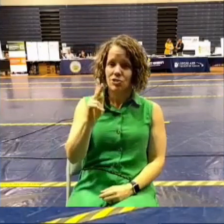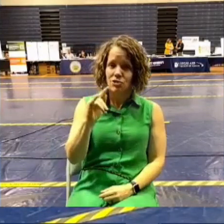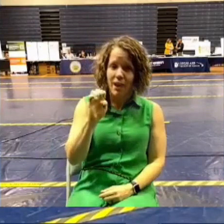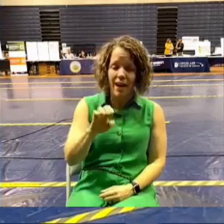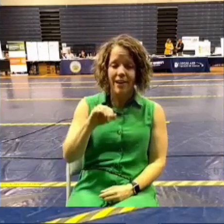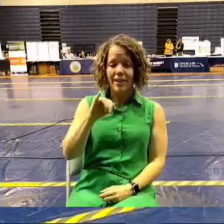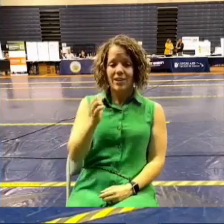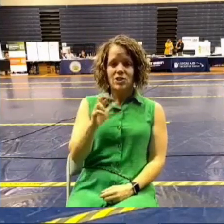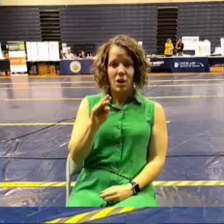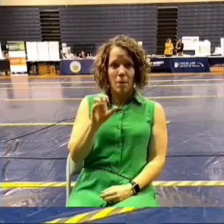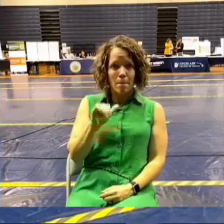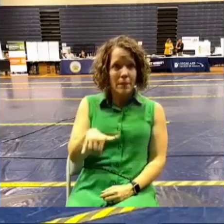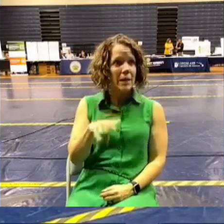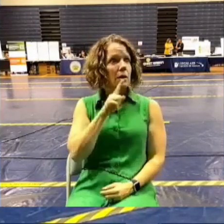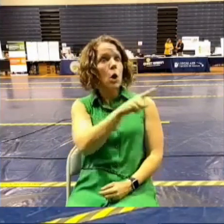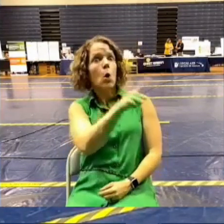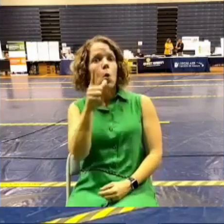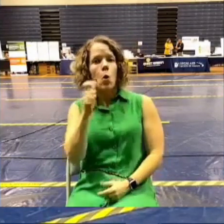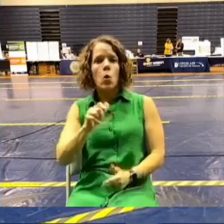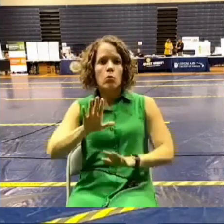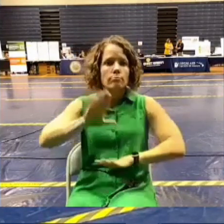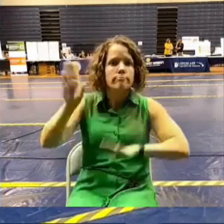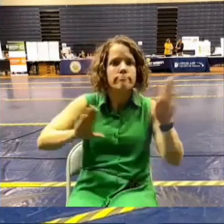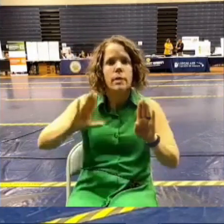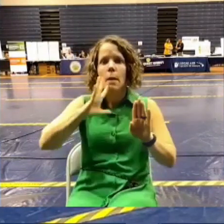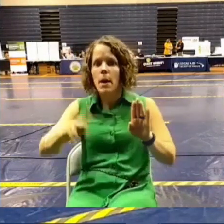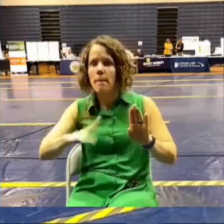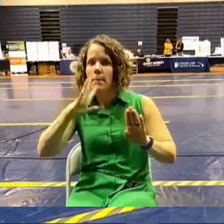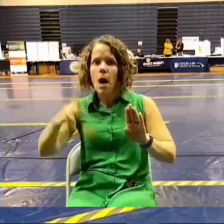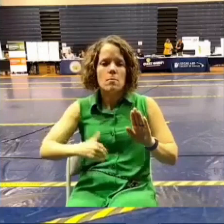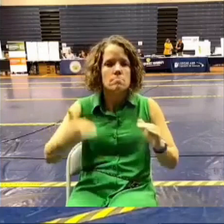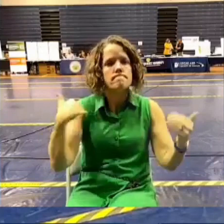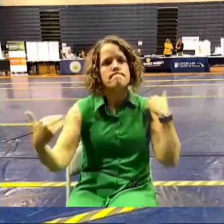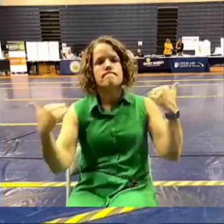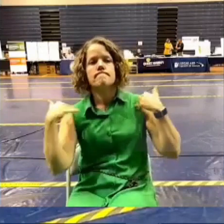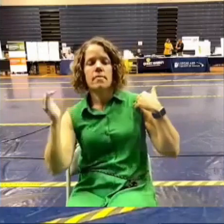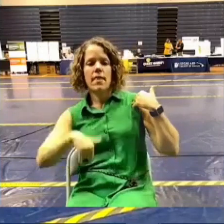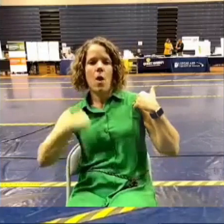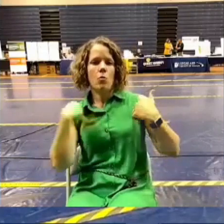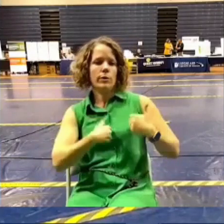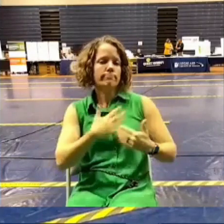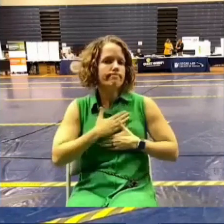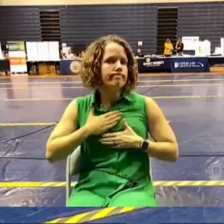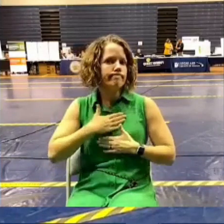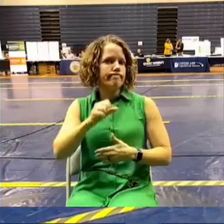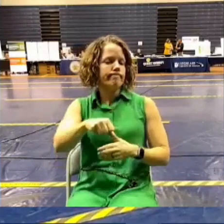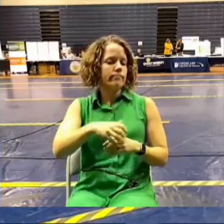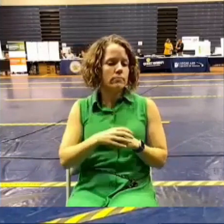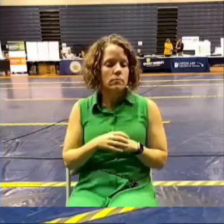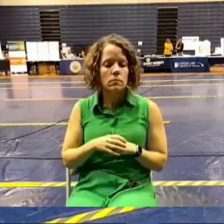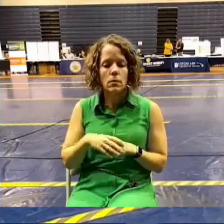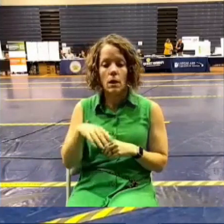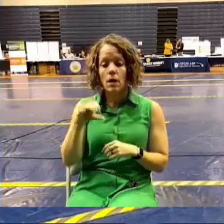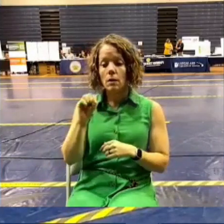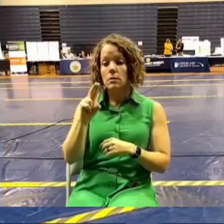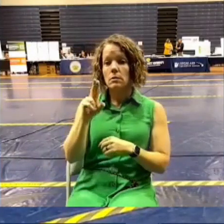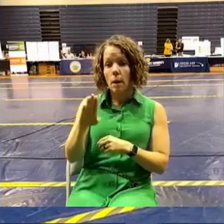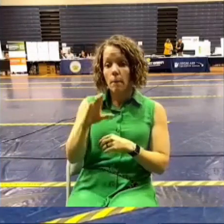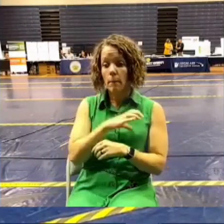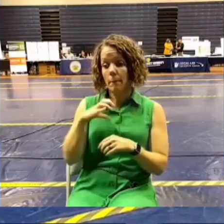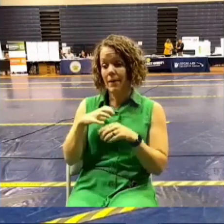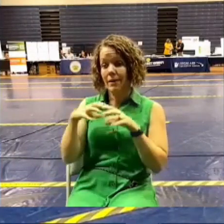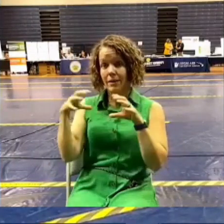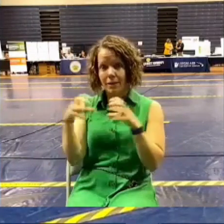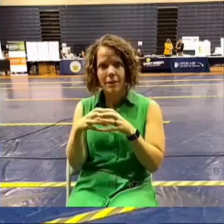all of you folks that keep it real. And part of that subcommittee, before I get into this, is we talk about all the things. Legislation open,